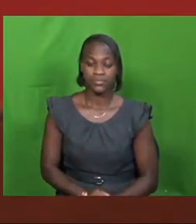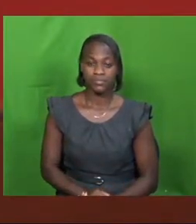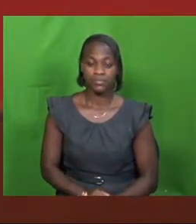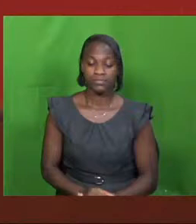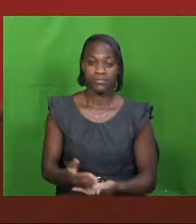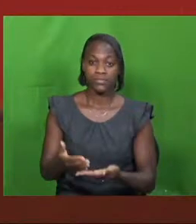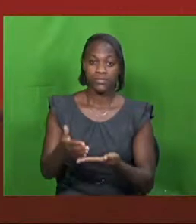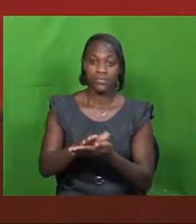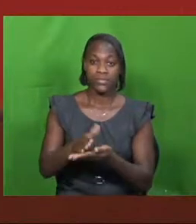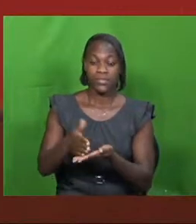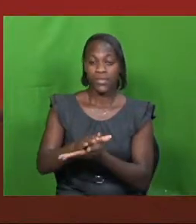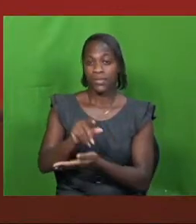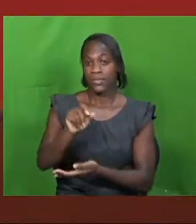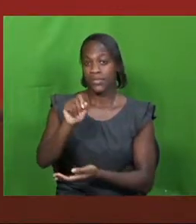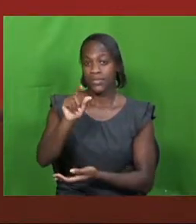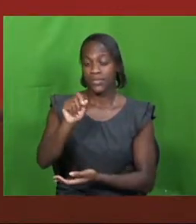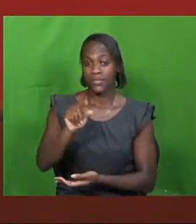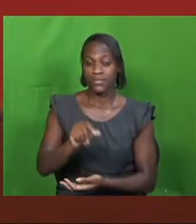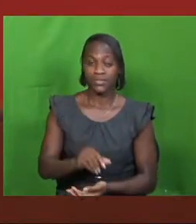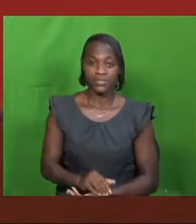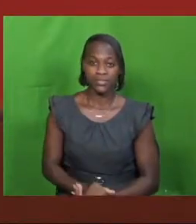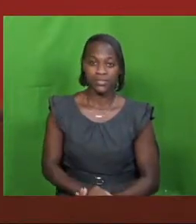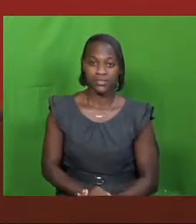page 11,